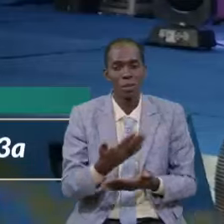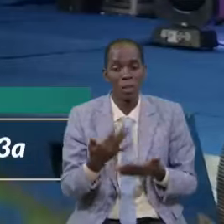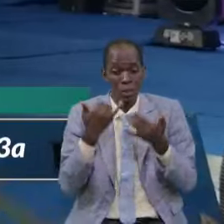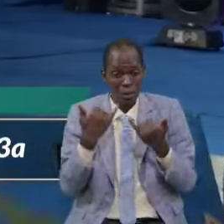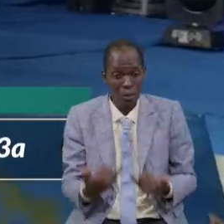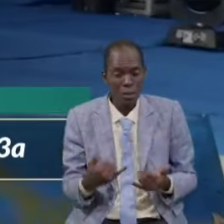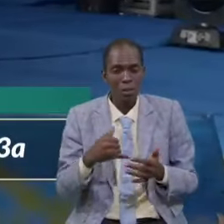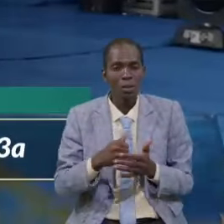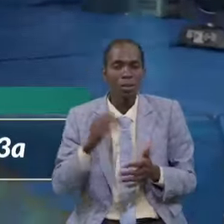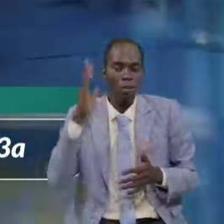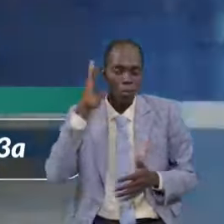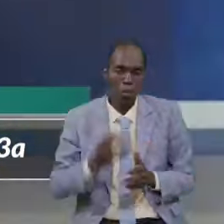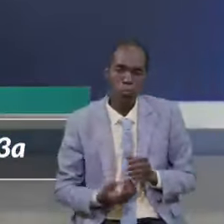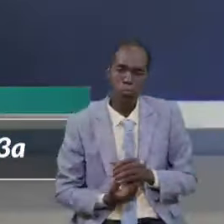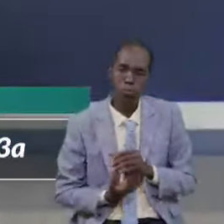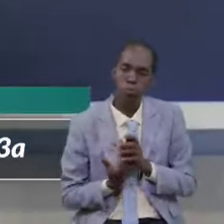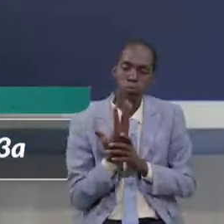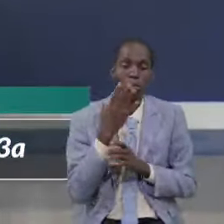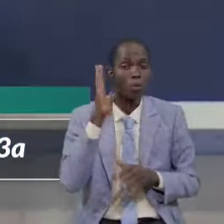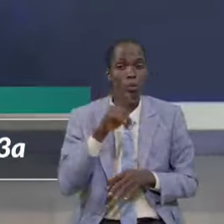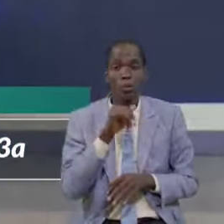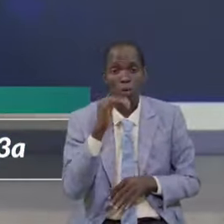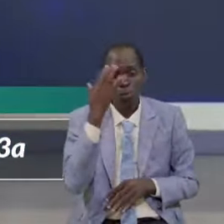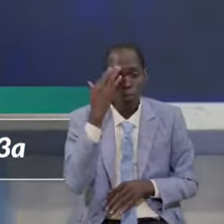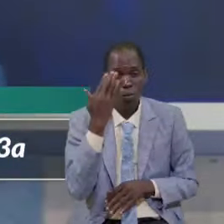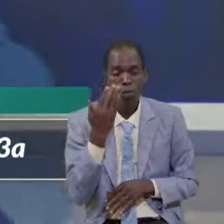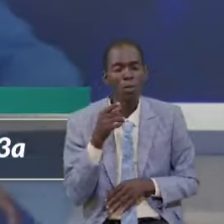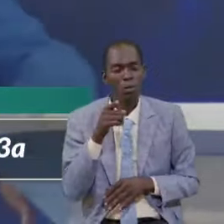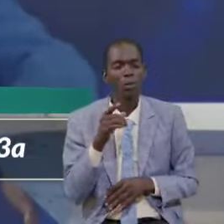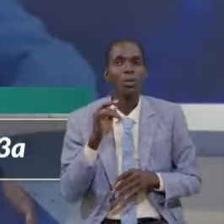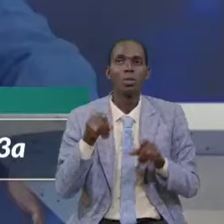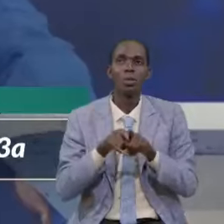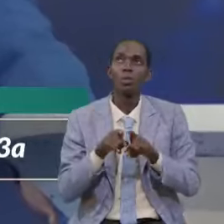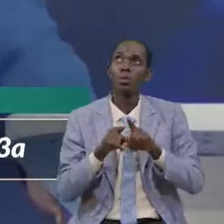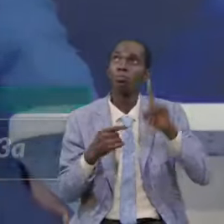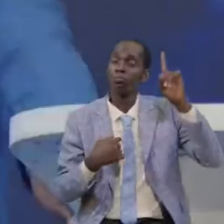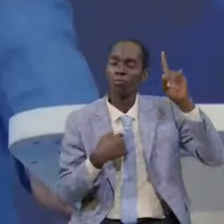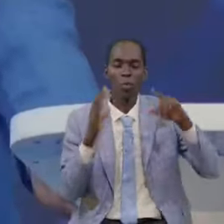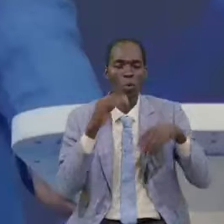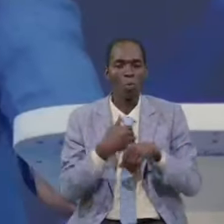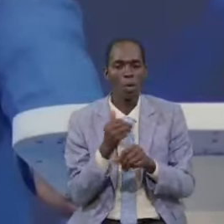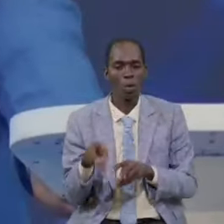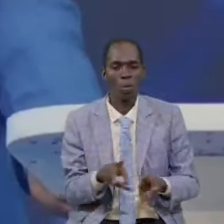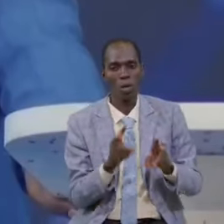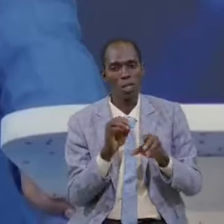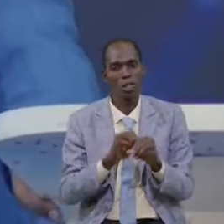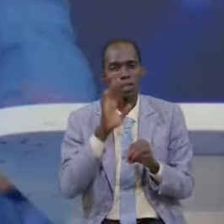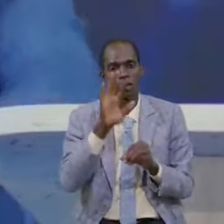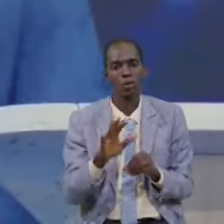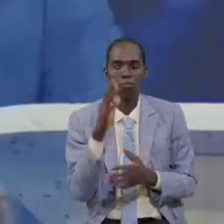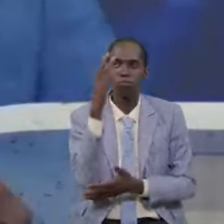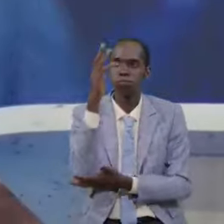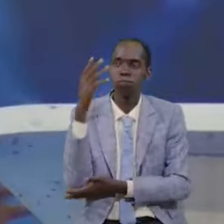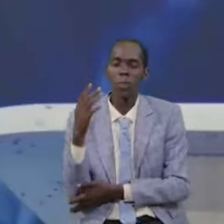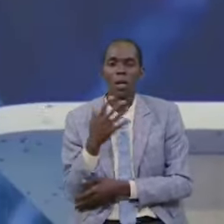know it? I will even make a way in your wilderness and rivers in your desert. And